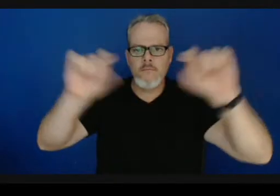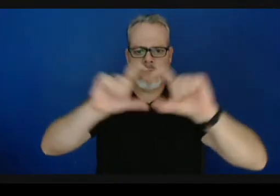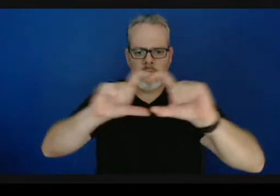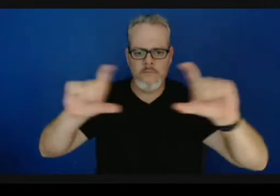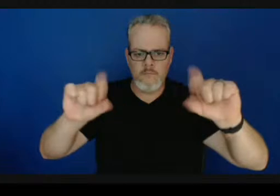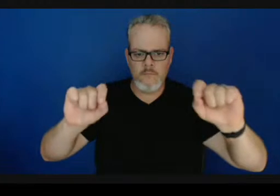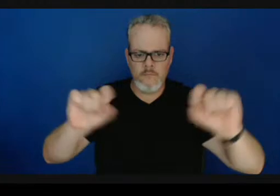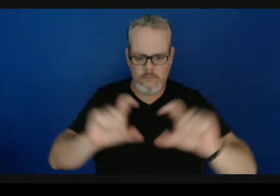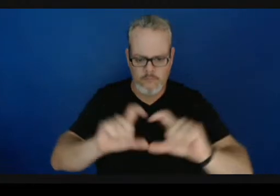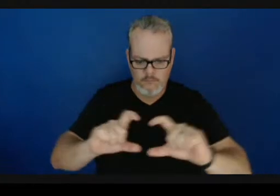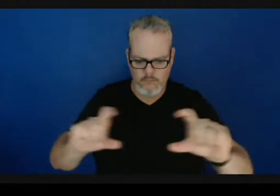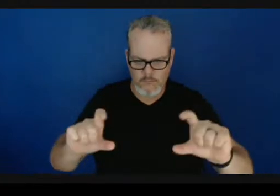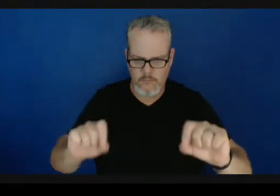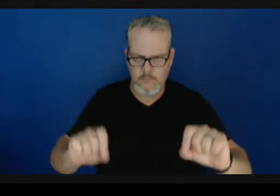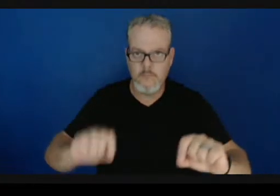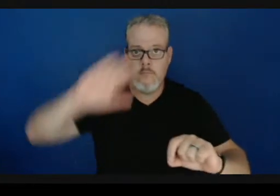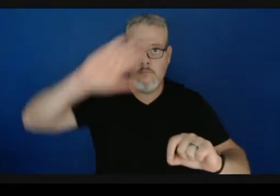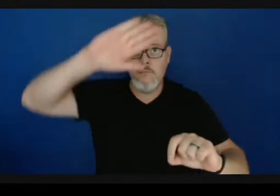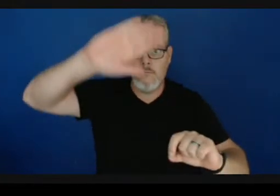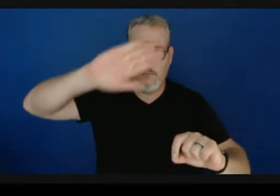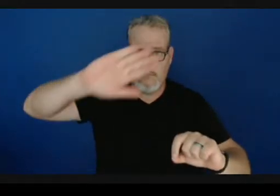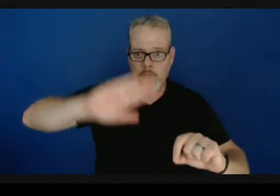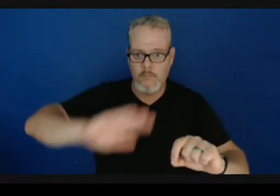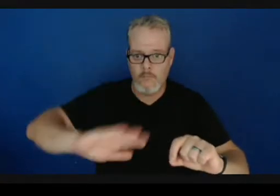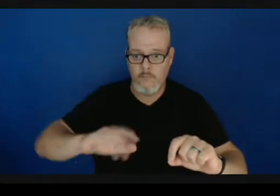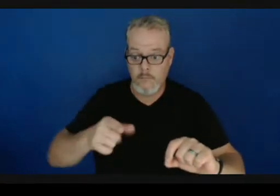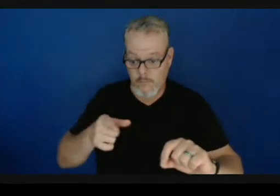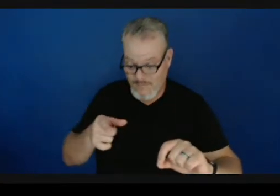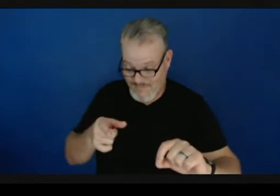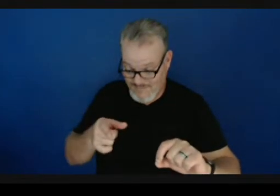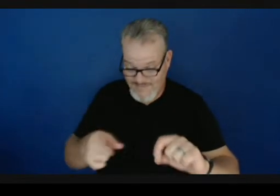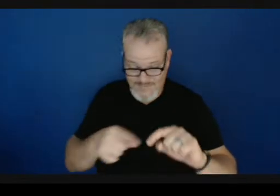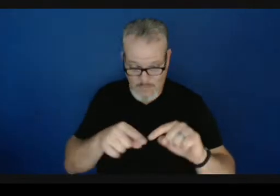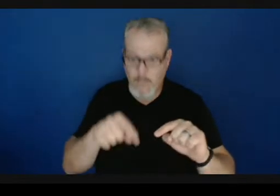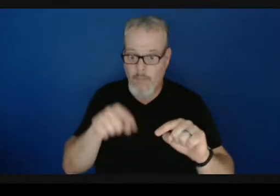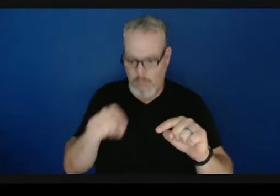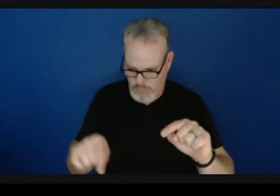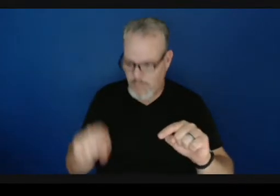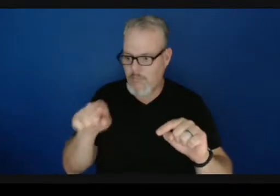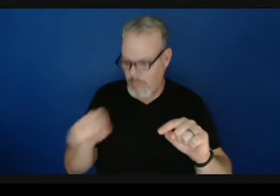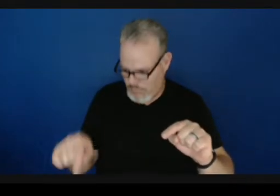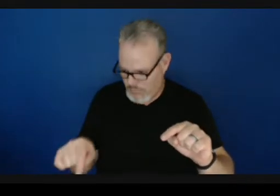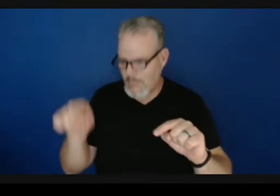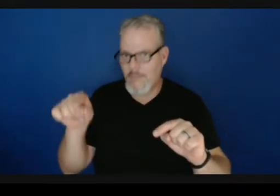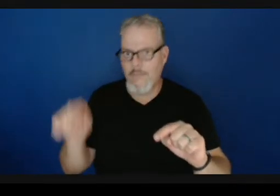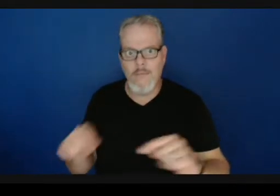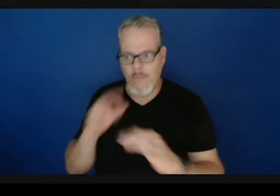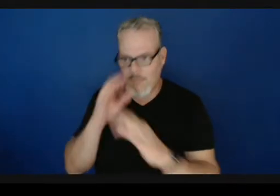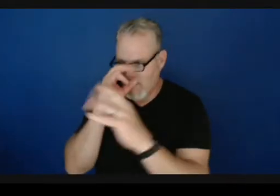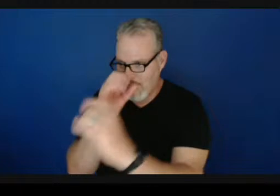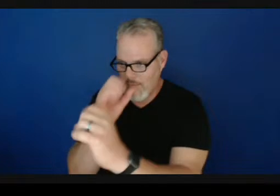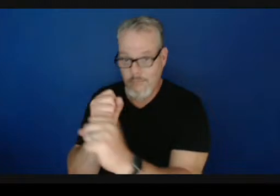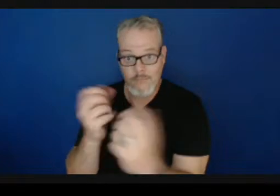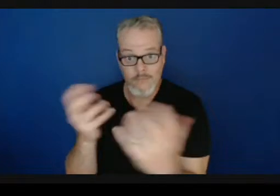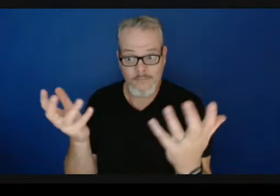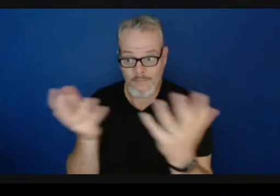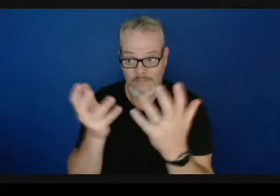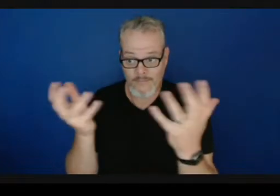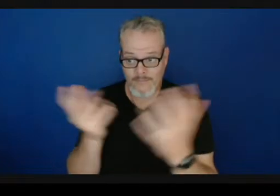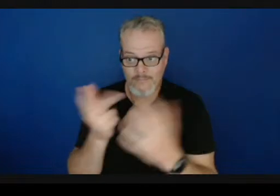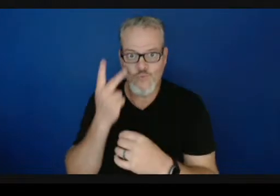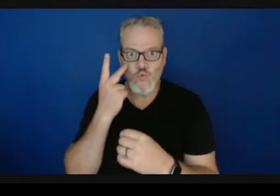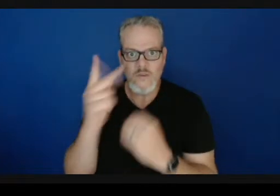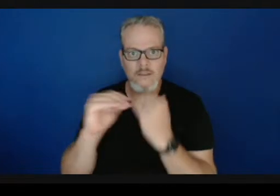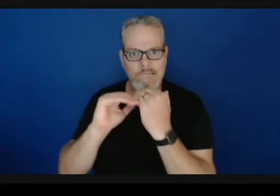the Mokūʻaweoweo reservoir, this one down here is an up and down component, what we're most interested in. And we can see that there's been a steady